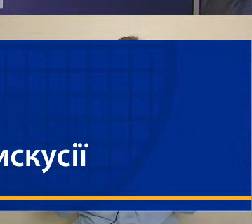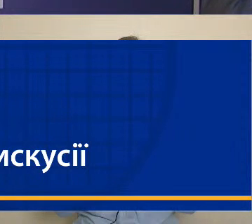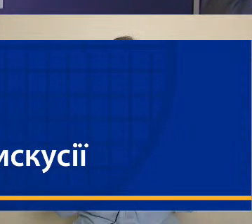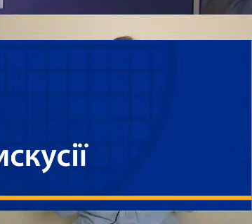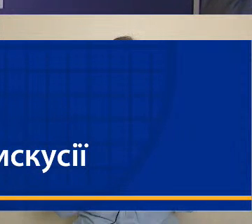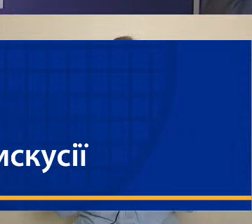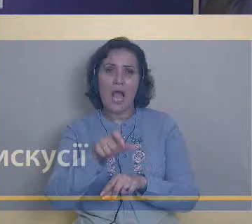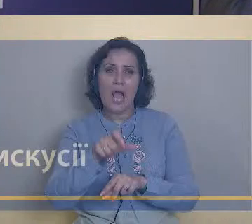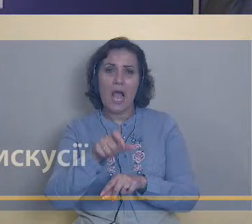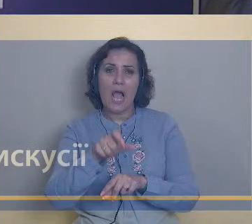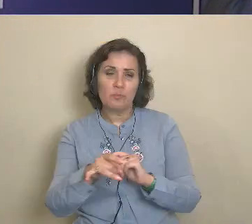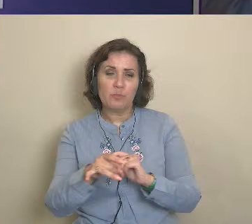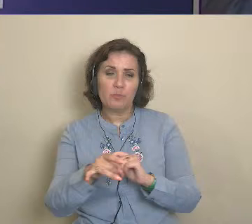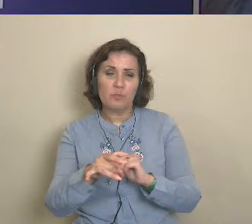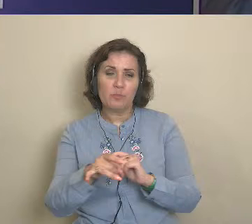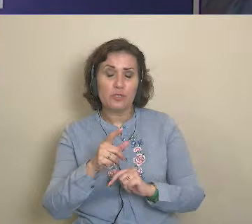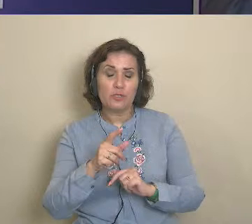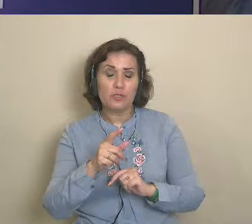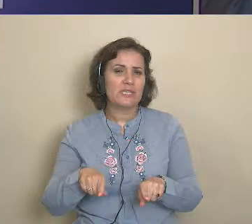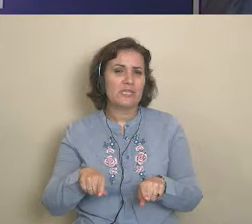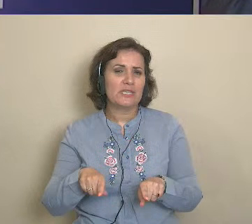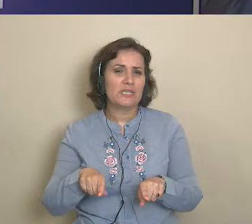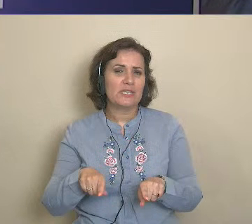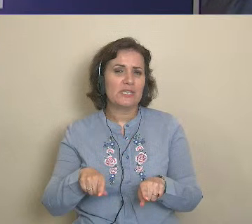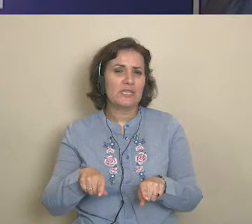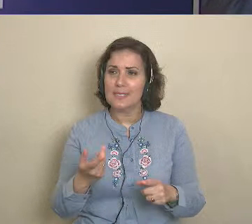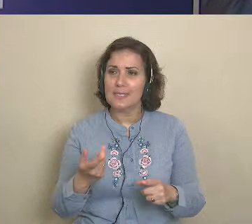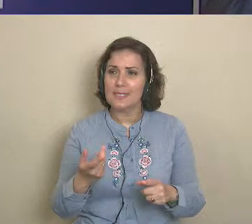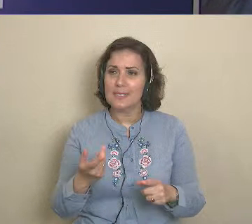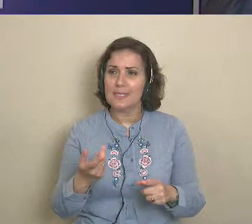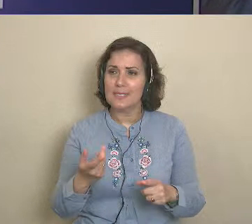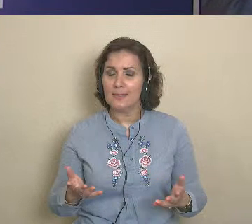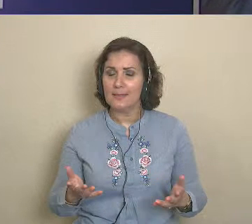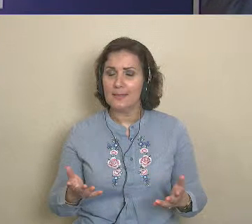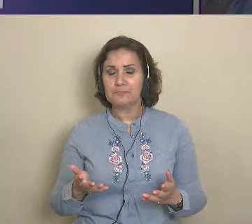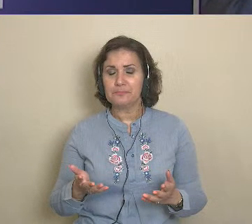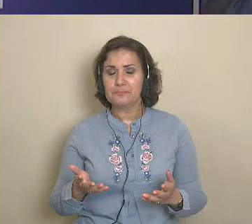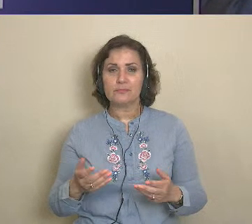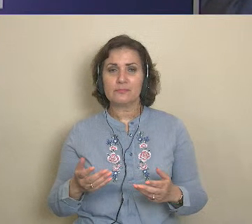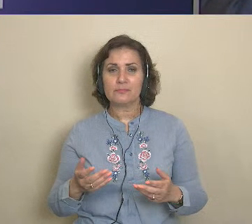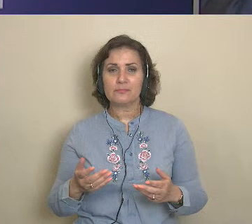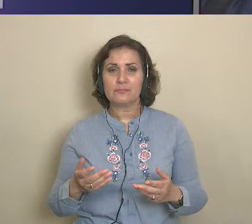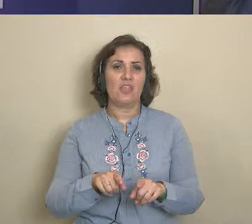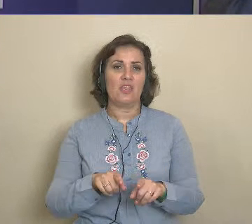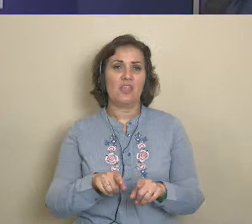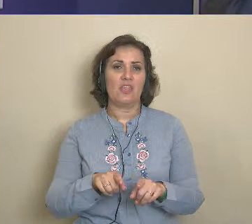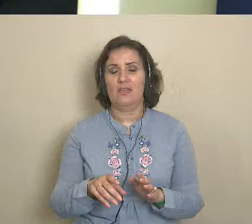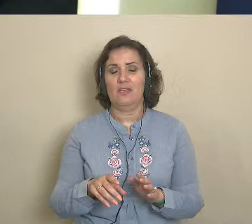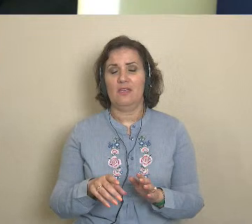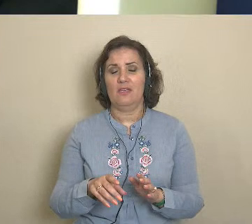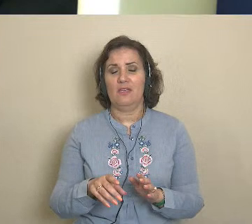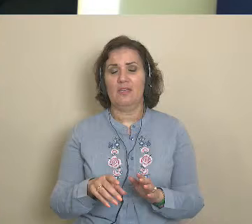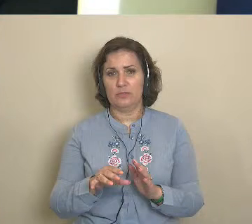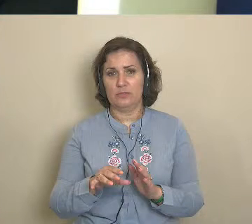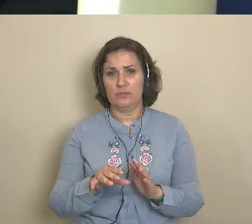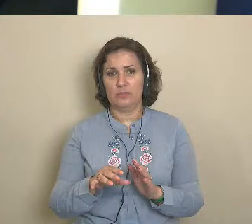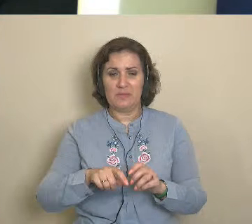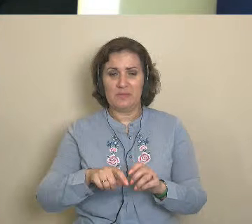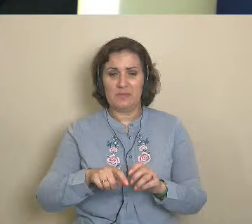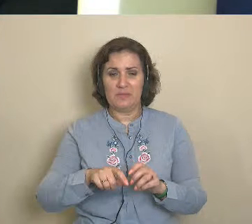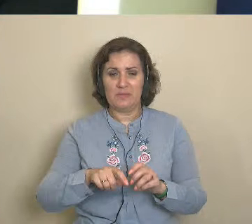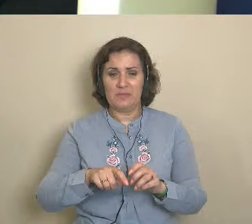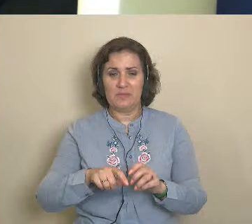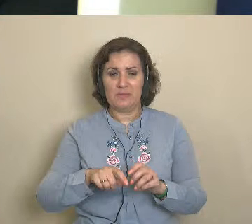to be involved in counting the votes. So counting is going to be the process on election day that it would